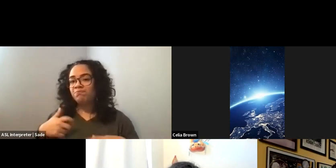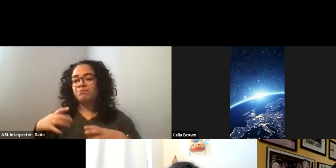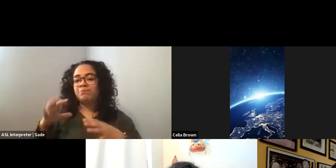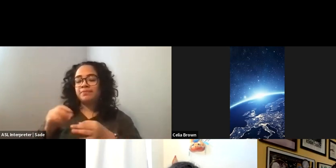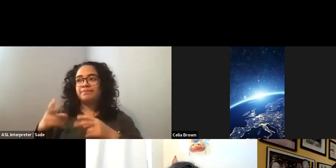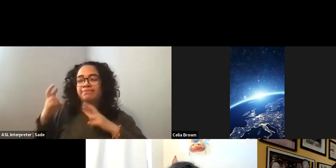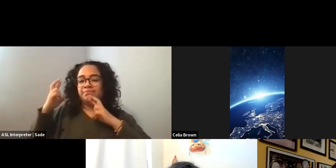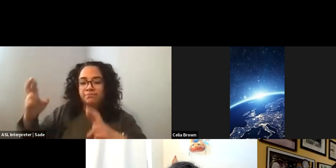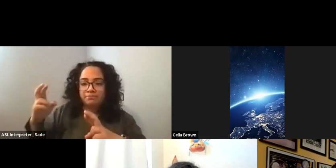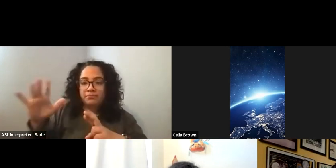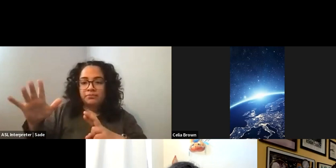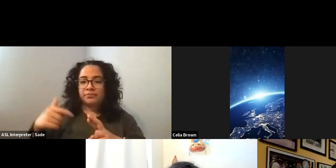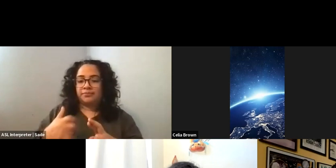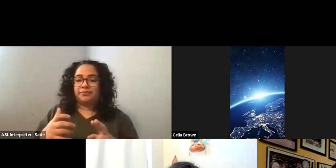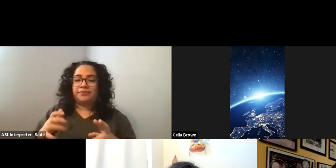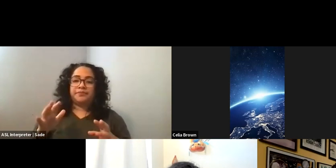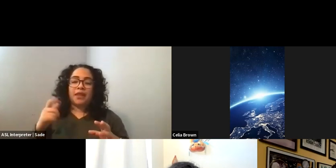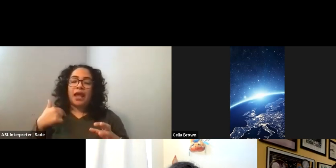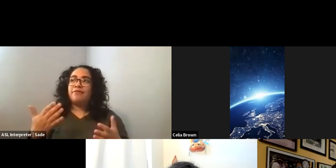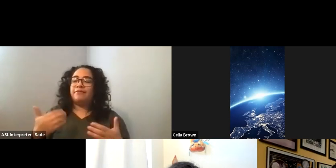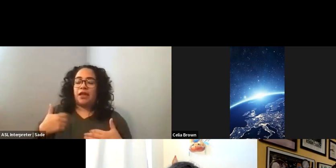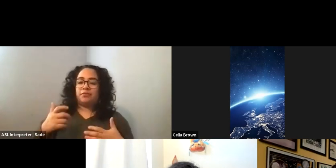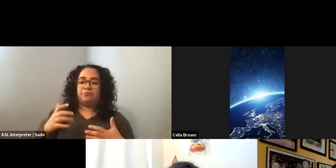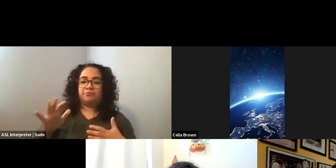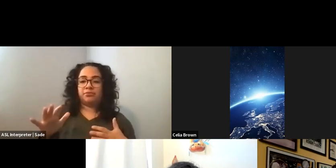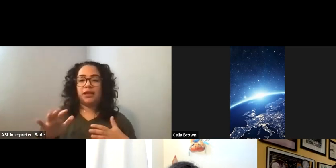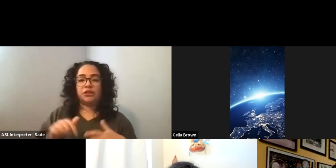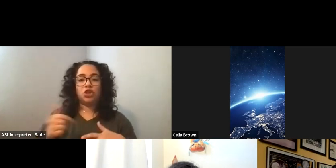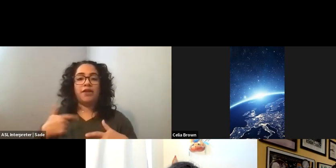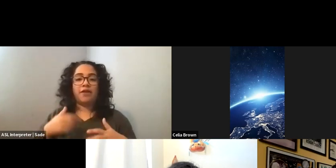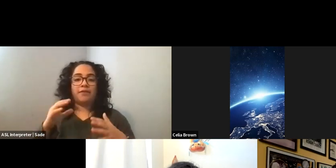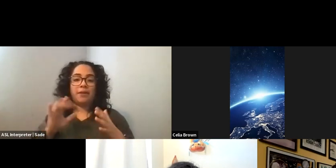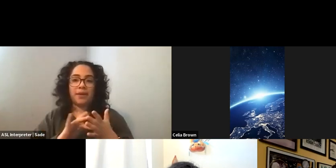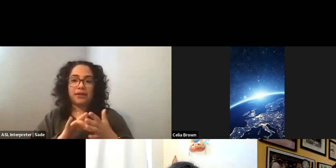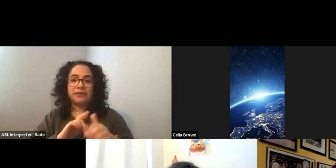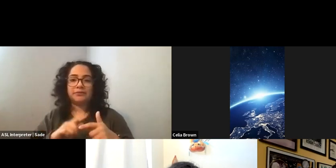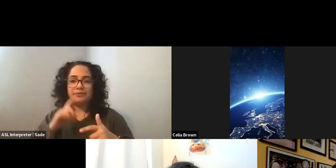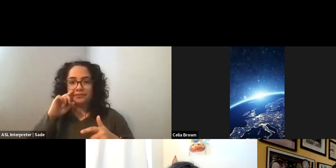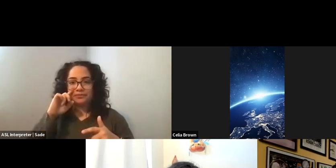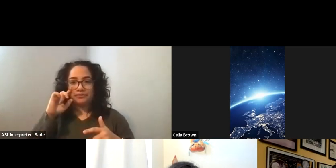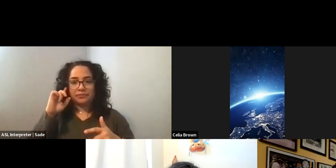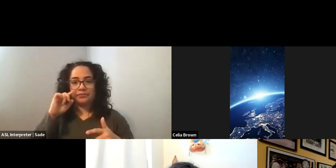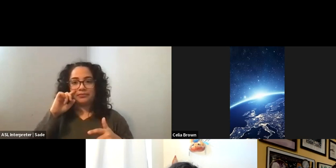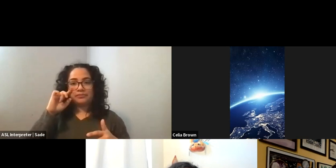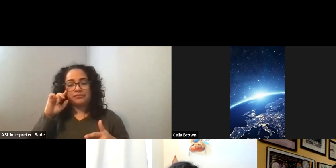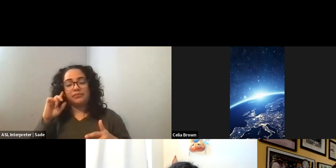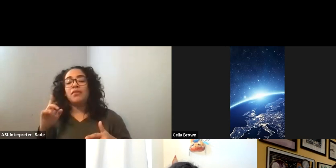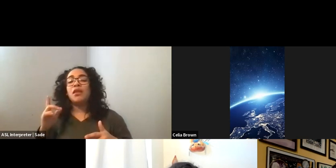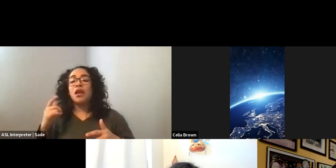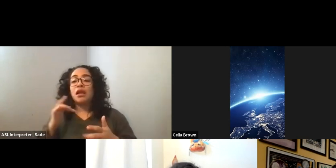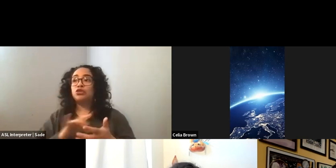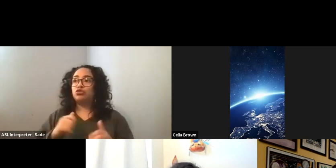patient and a student after being left for dead by US-based medical doctors, which is a whole